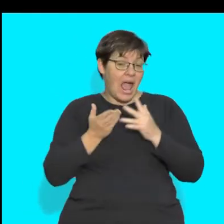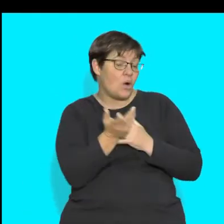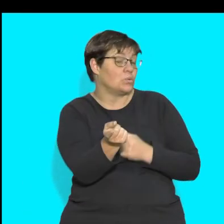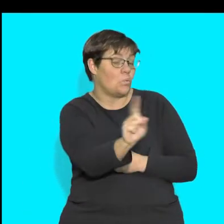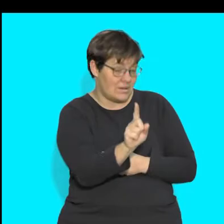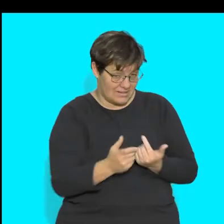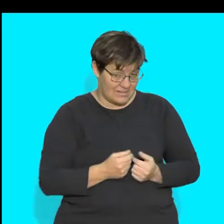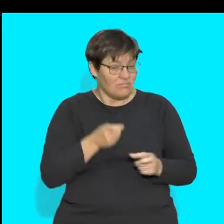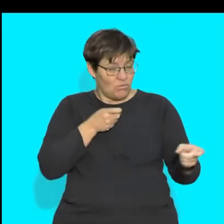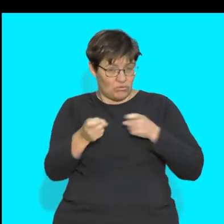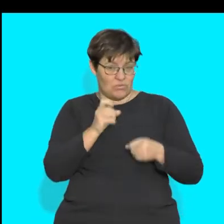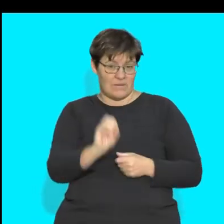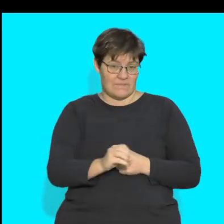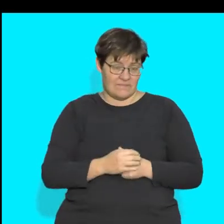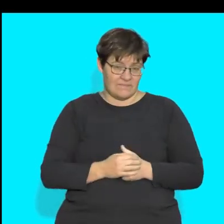membrane.